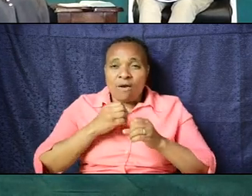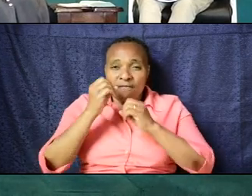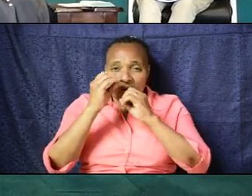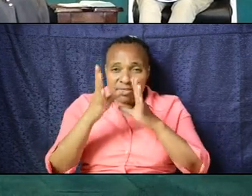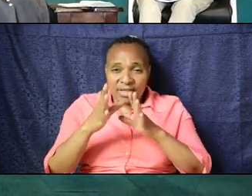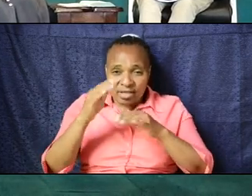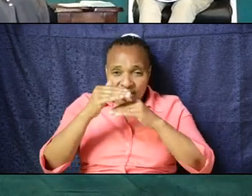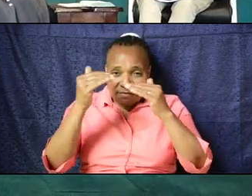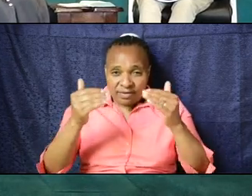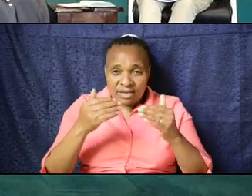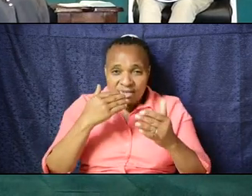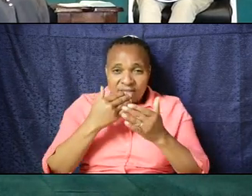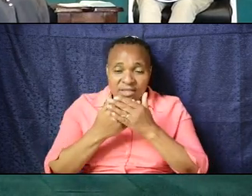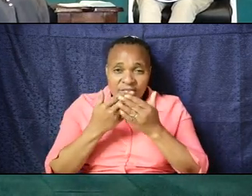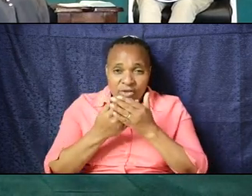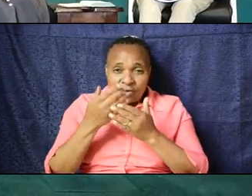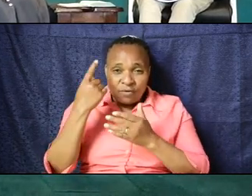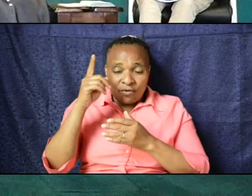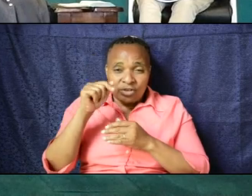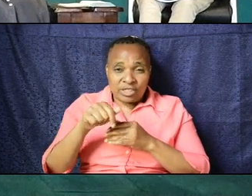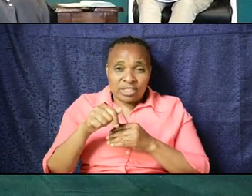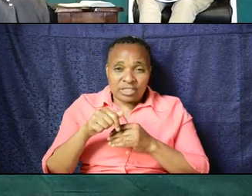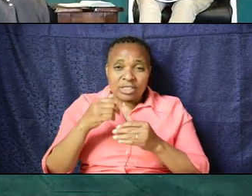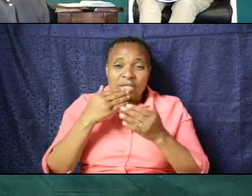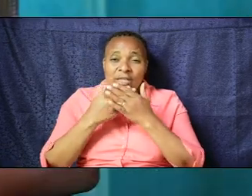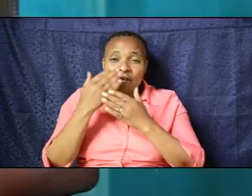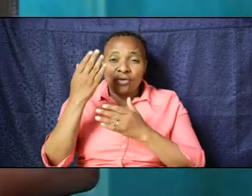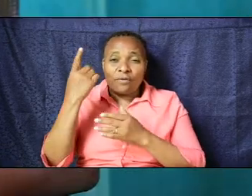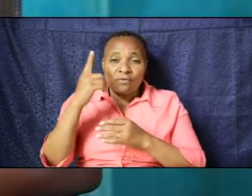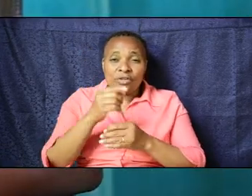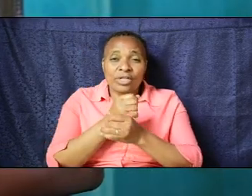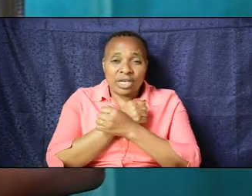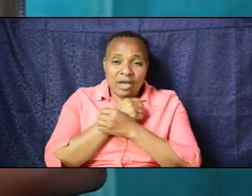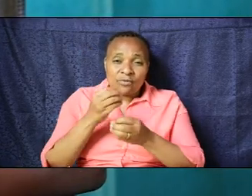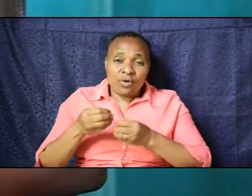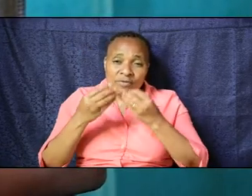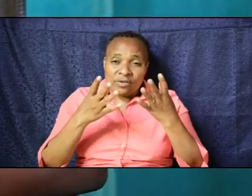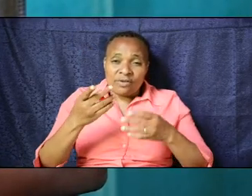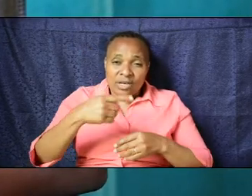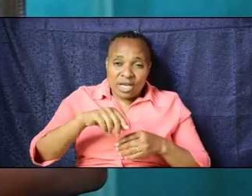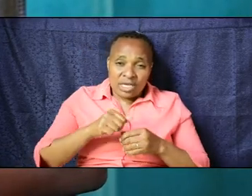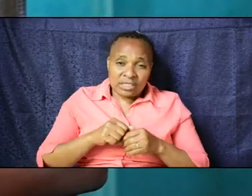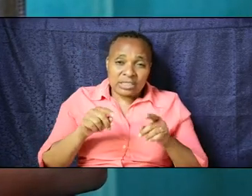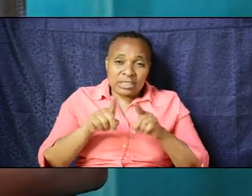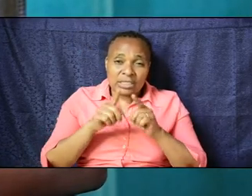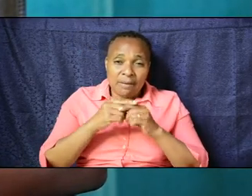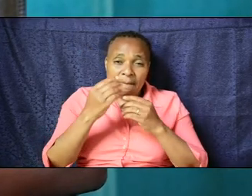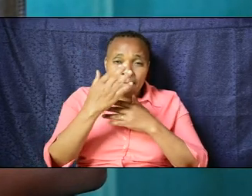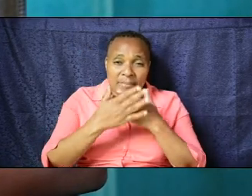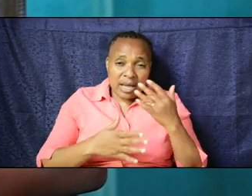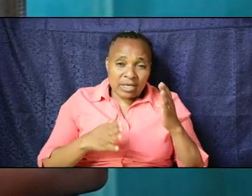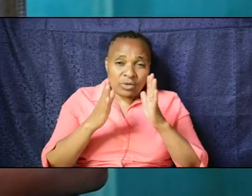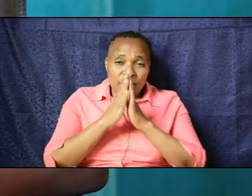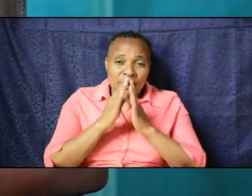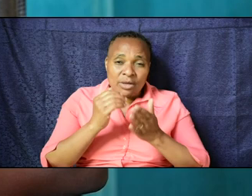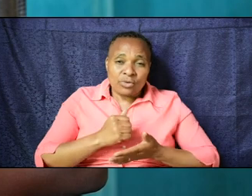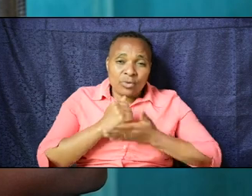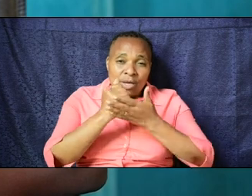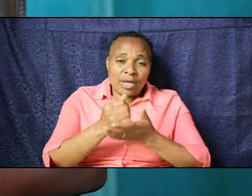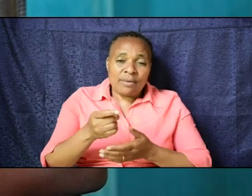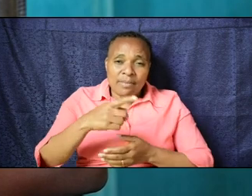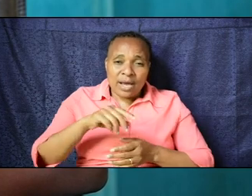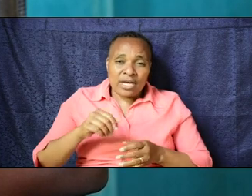above in heaven, we thank you this day. We thank you for the love you have given us, even your blood. We pray that you may help us